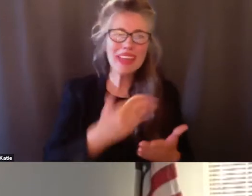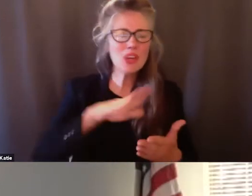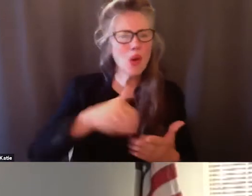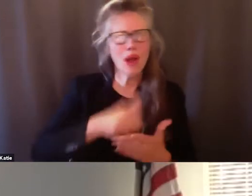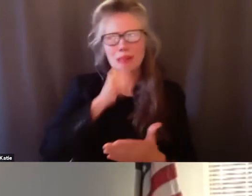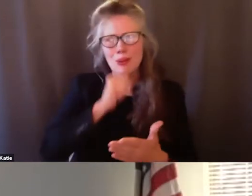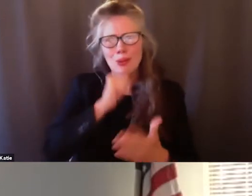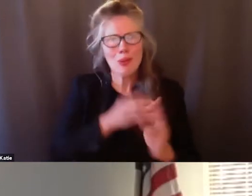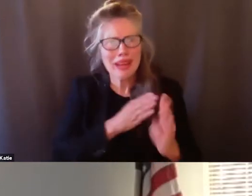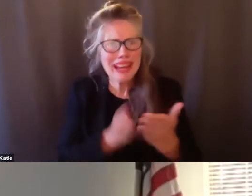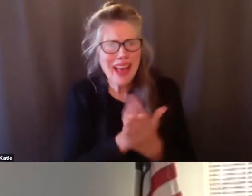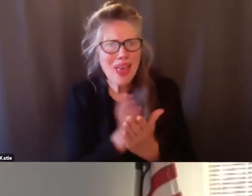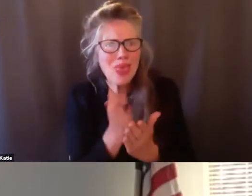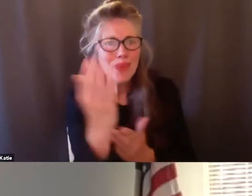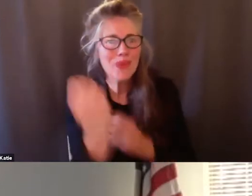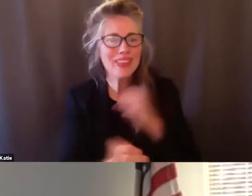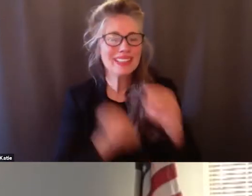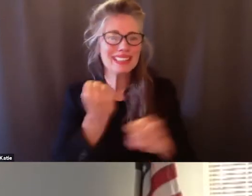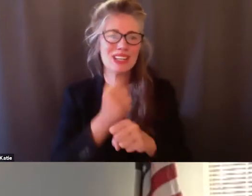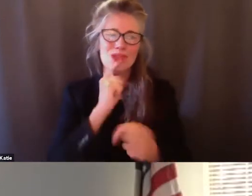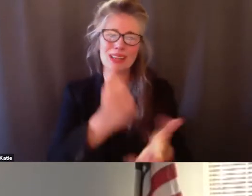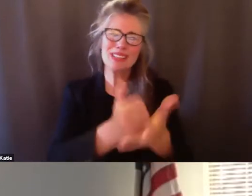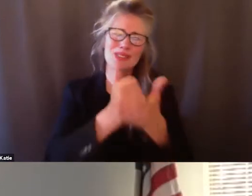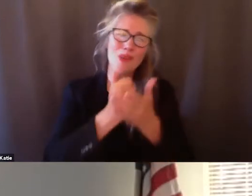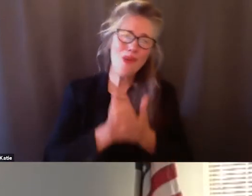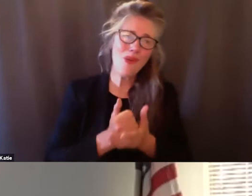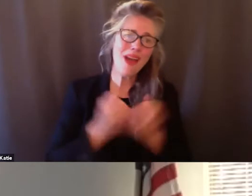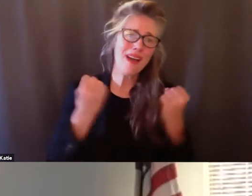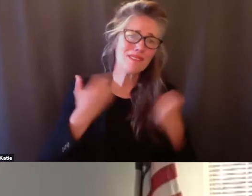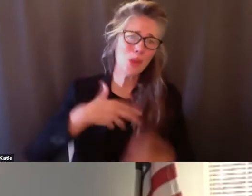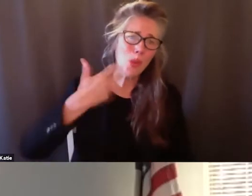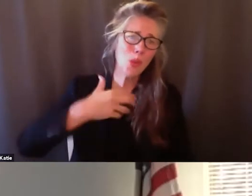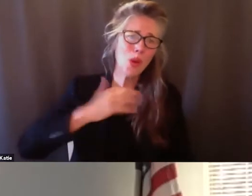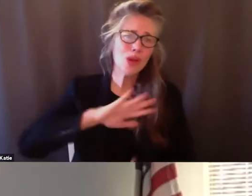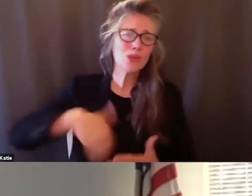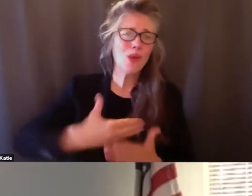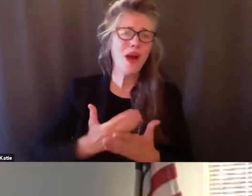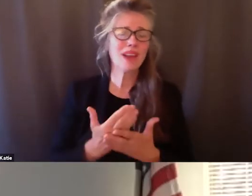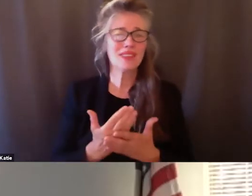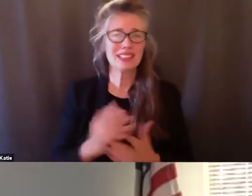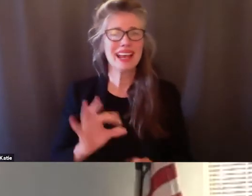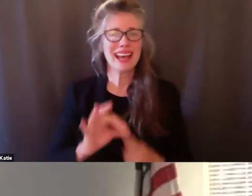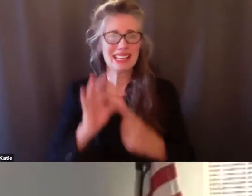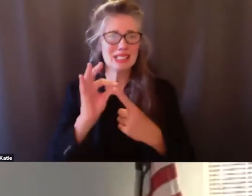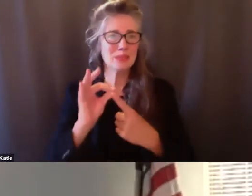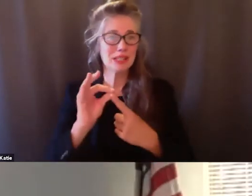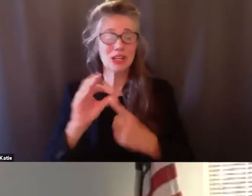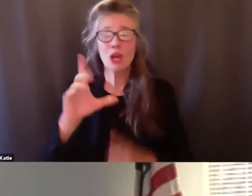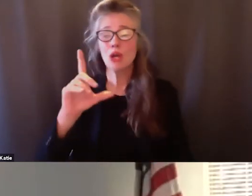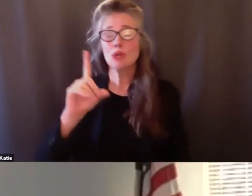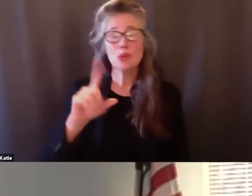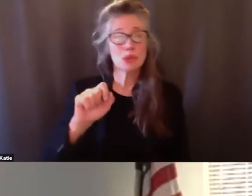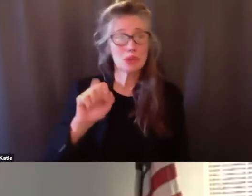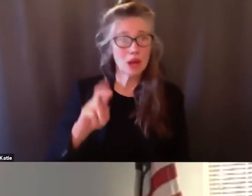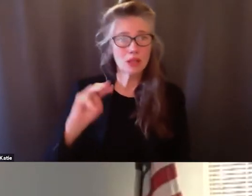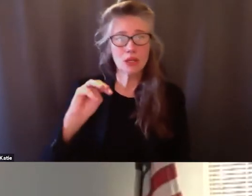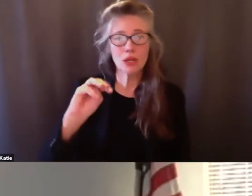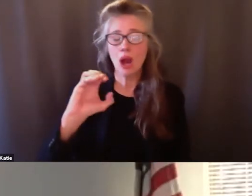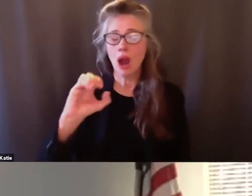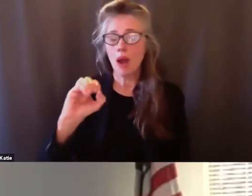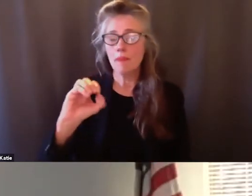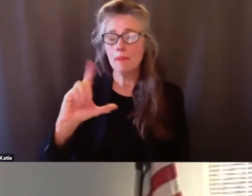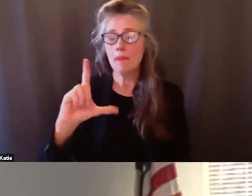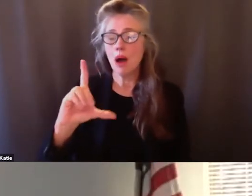year and just being so helpful to all of us, especially I think to Dr. Maldonado and me as